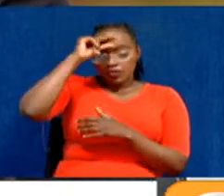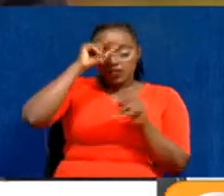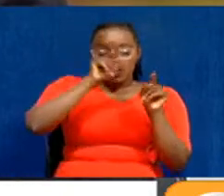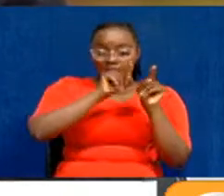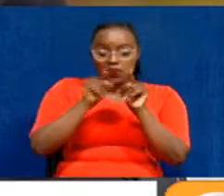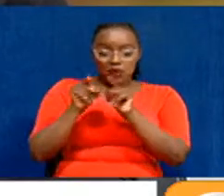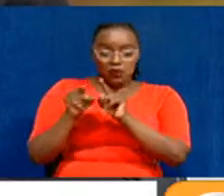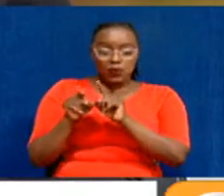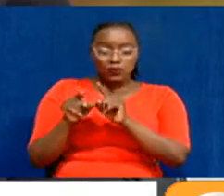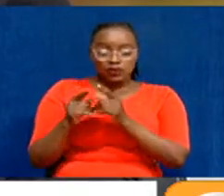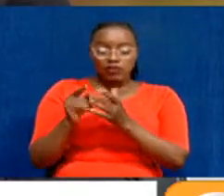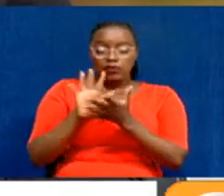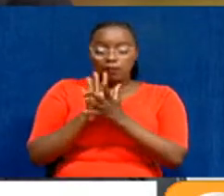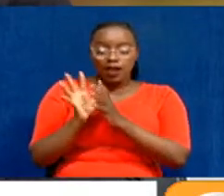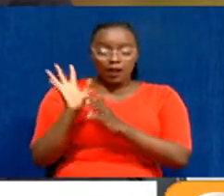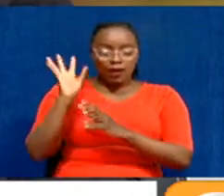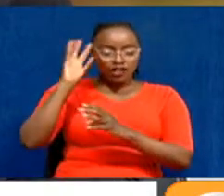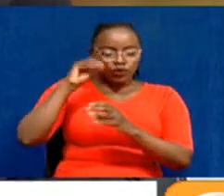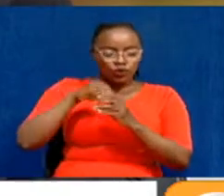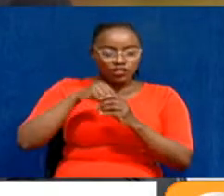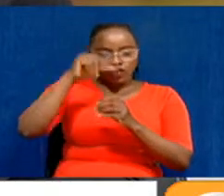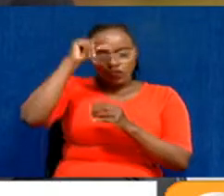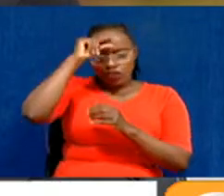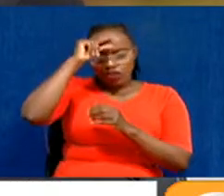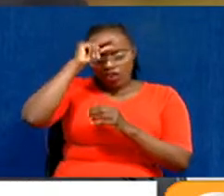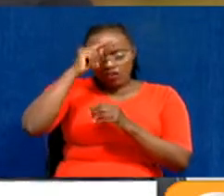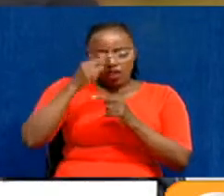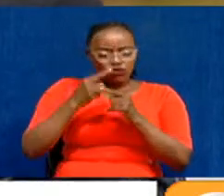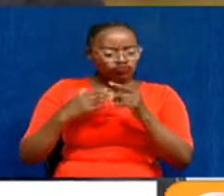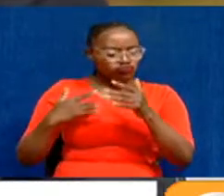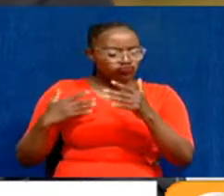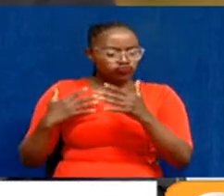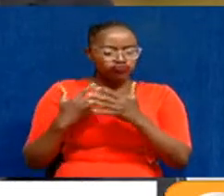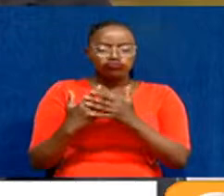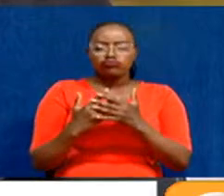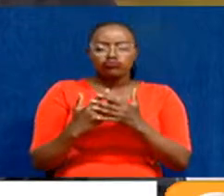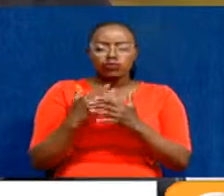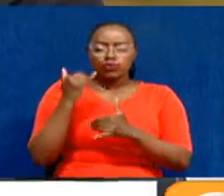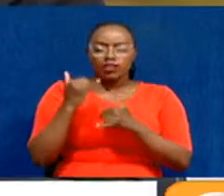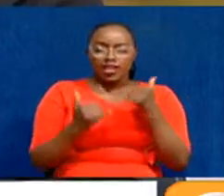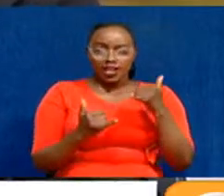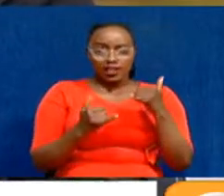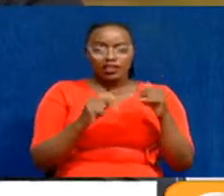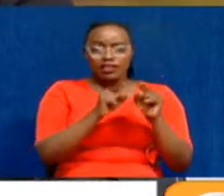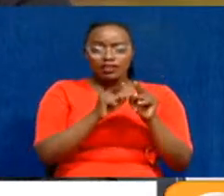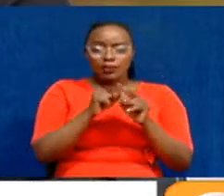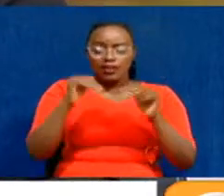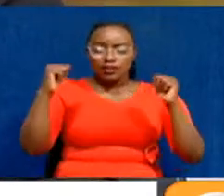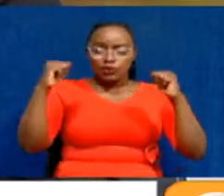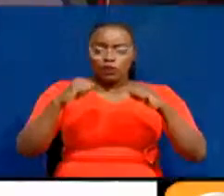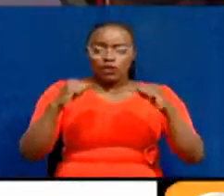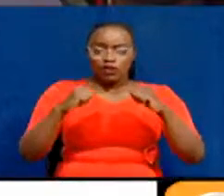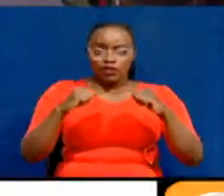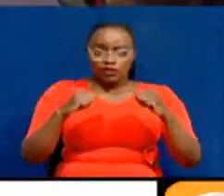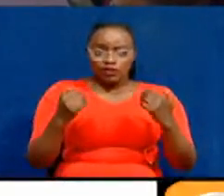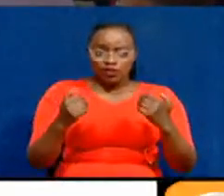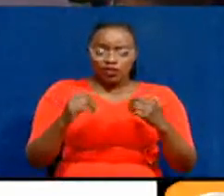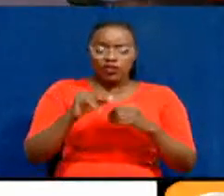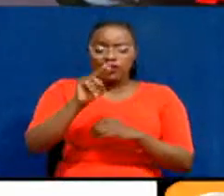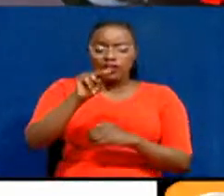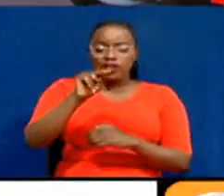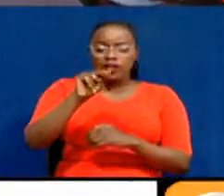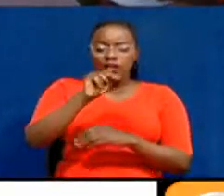be an inclusive government through and through. That was, I think, the covenant in the National